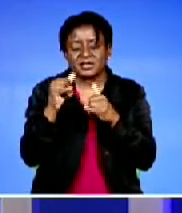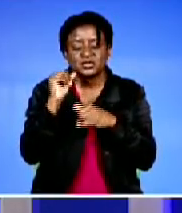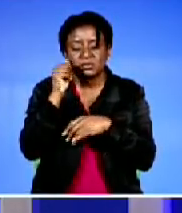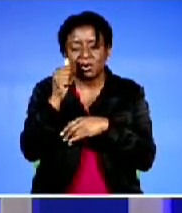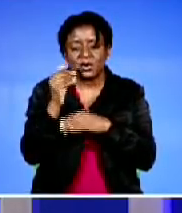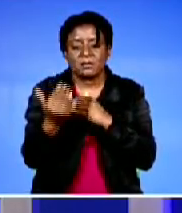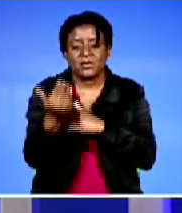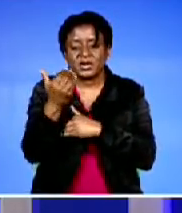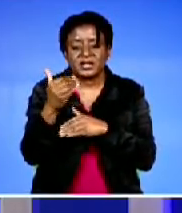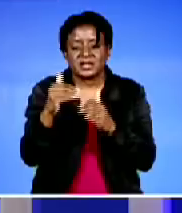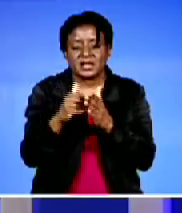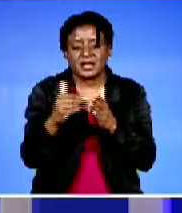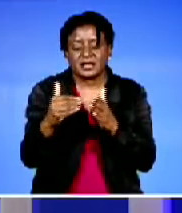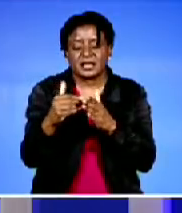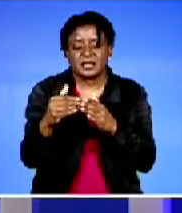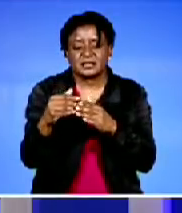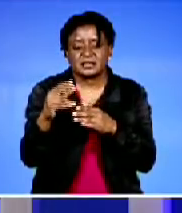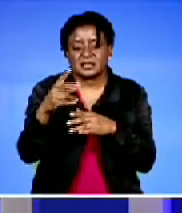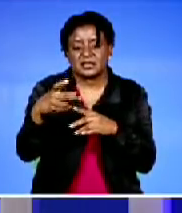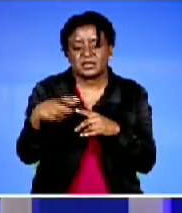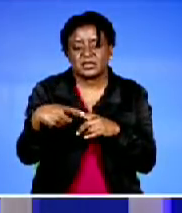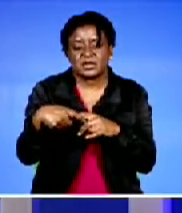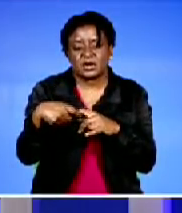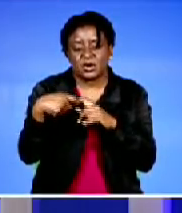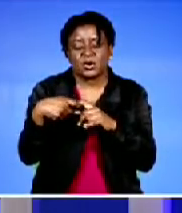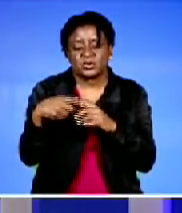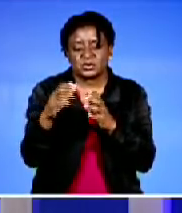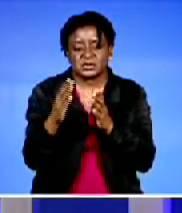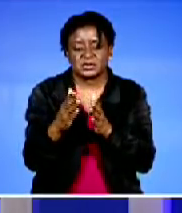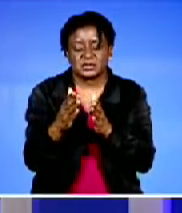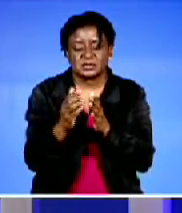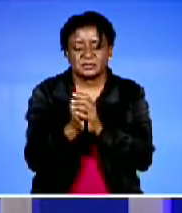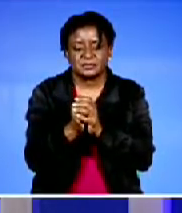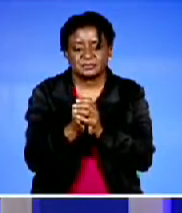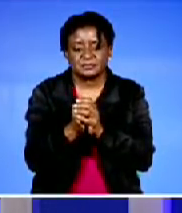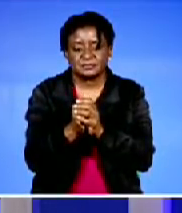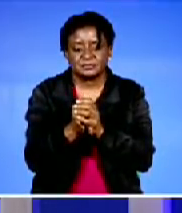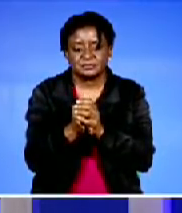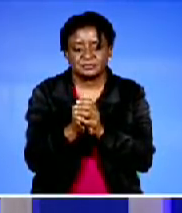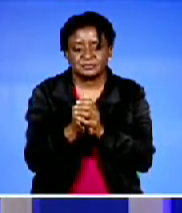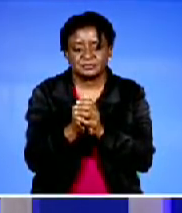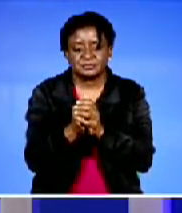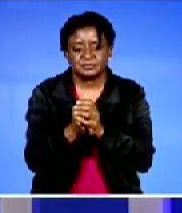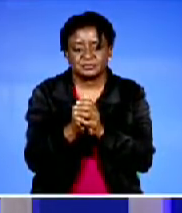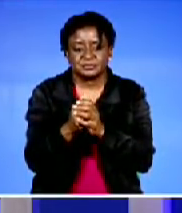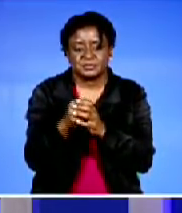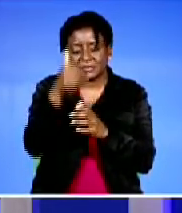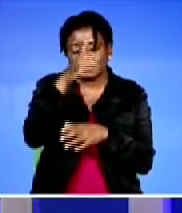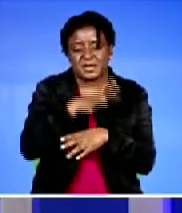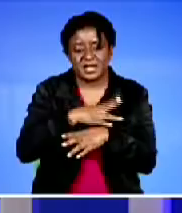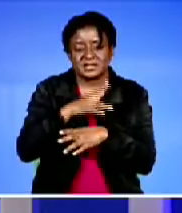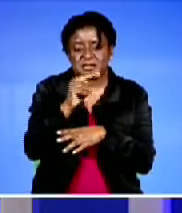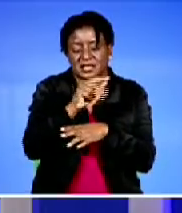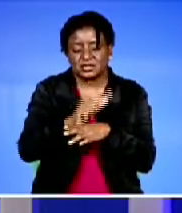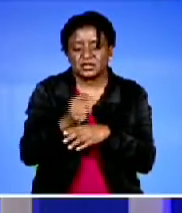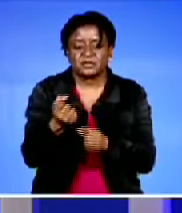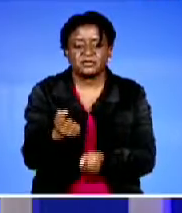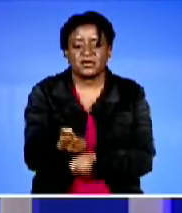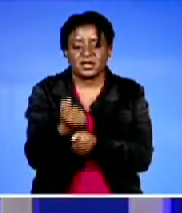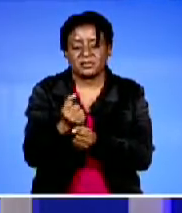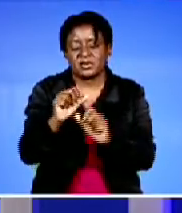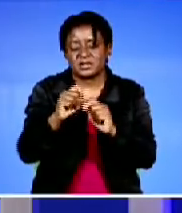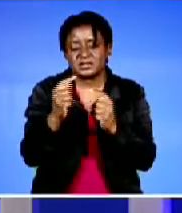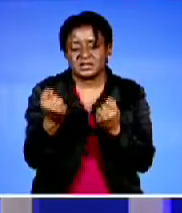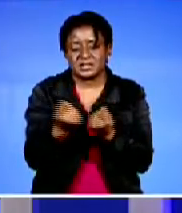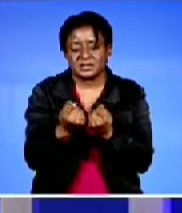the host. That's followed by the classification rounds tomorrow afternoon. Our men's national volleyball team was supposed to be